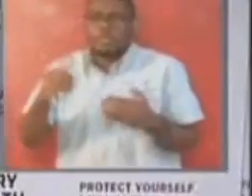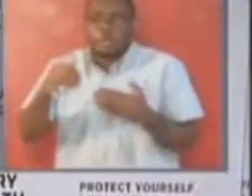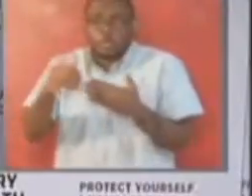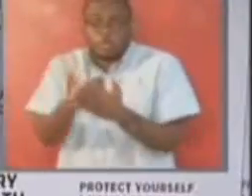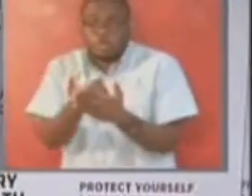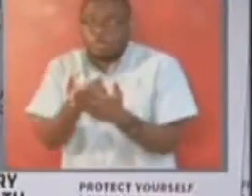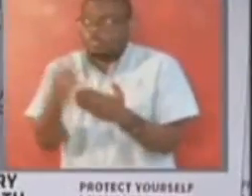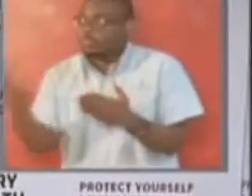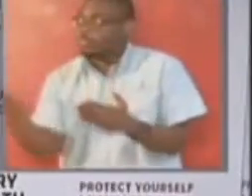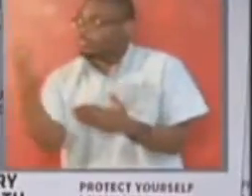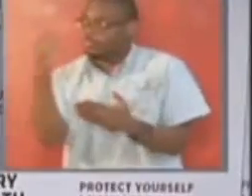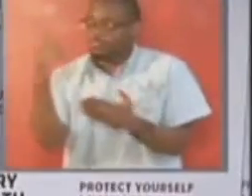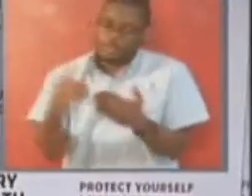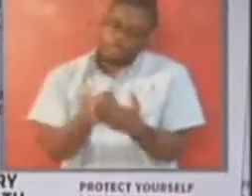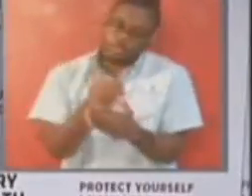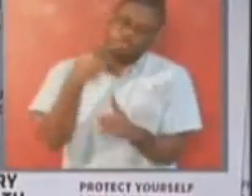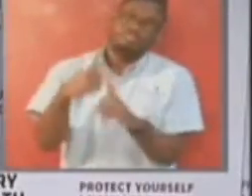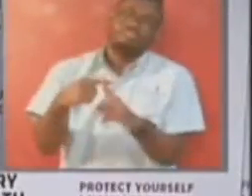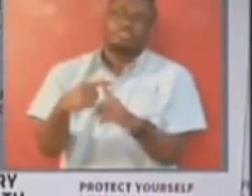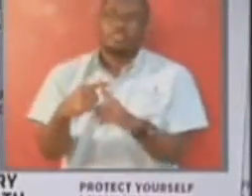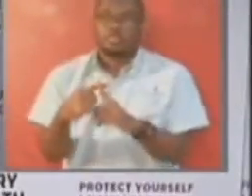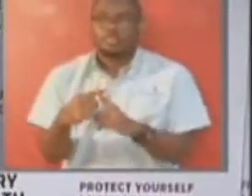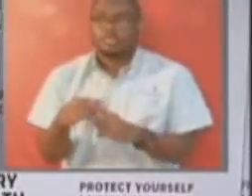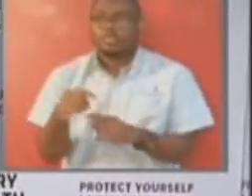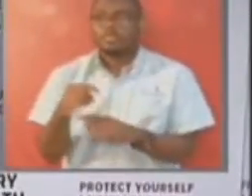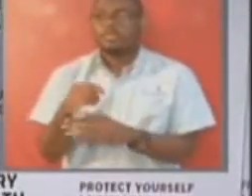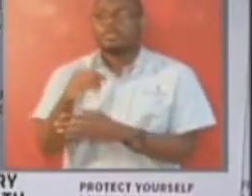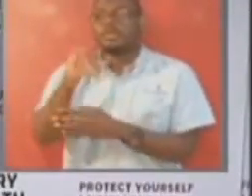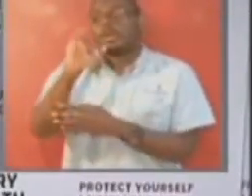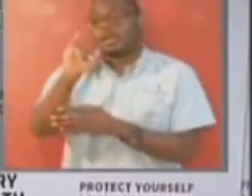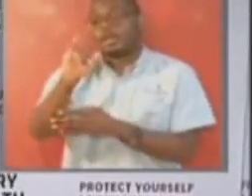CMO. And IETV, we're ready for you now.